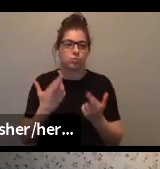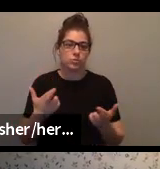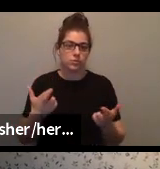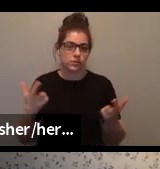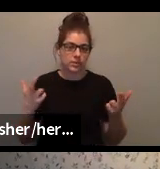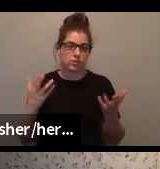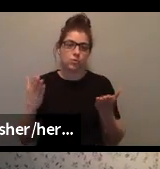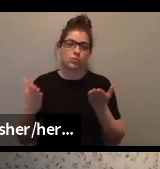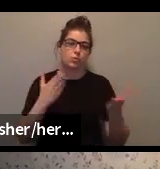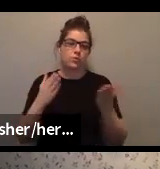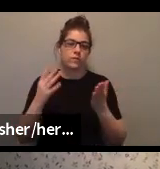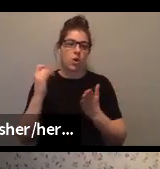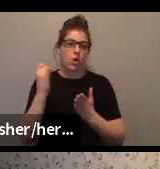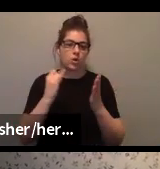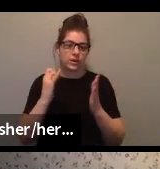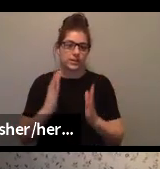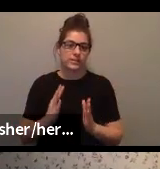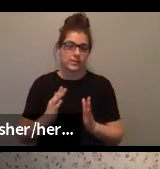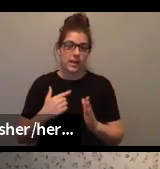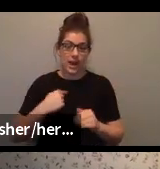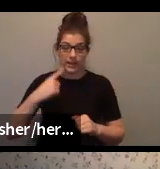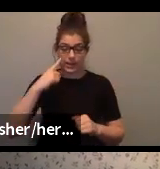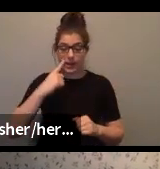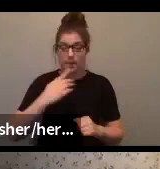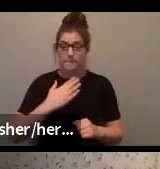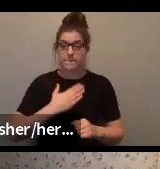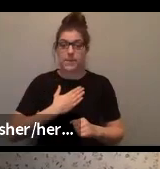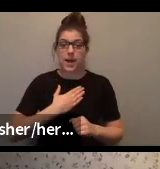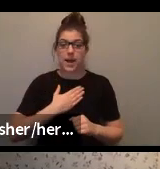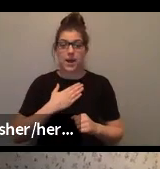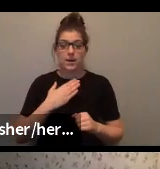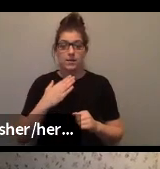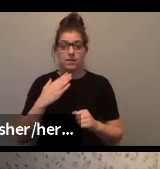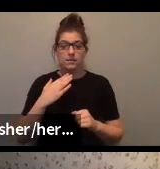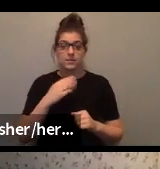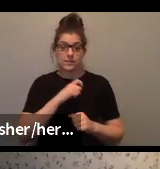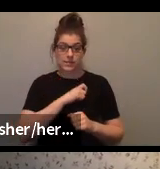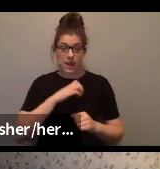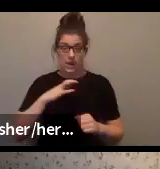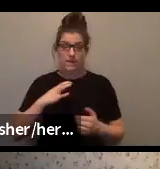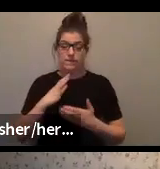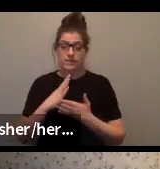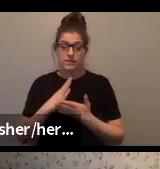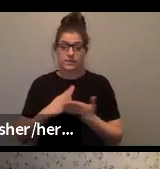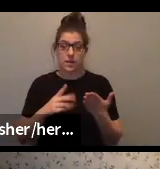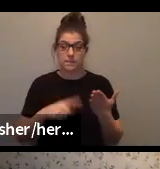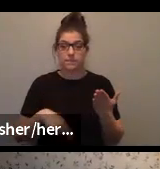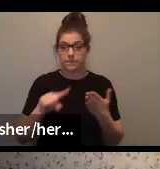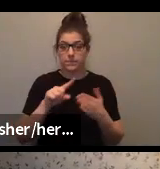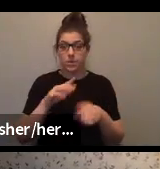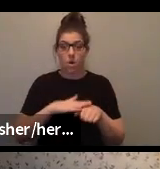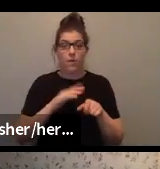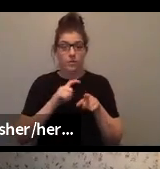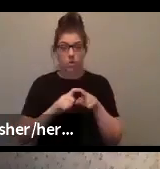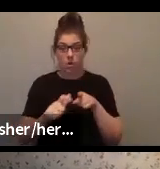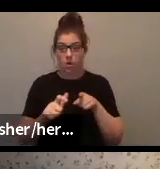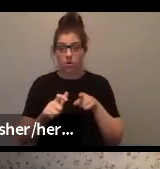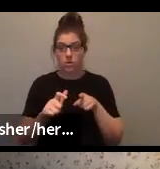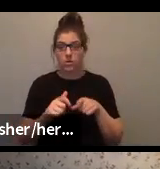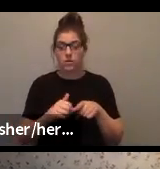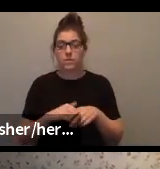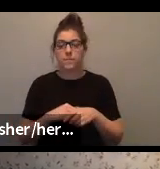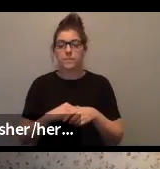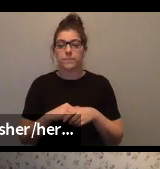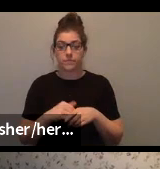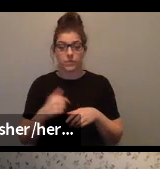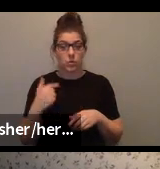serve artists. And I think even with my own staff, some of which are on this call, you know,